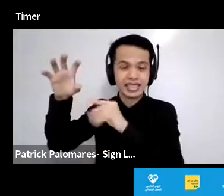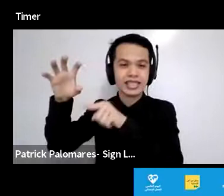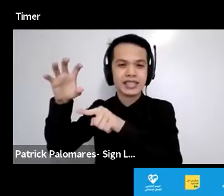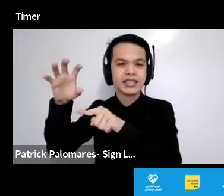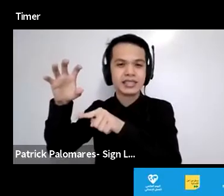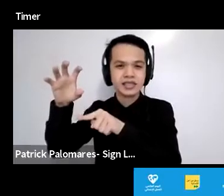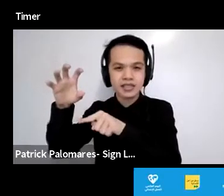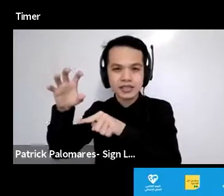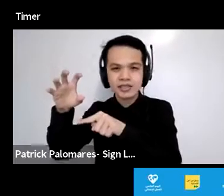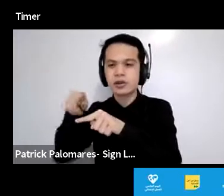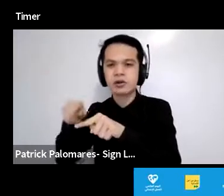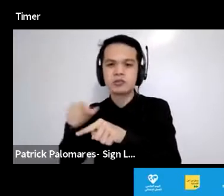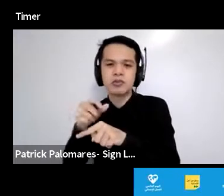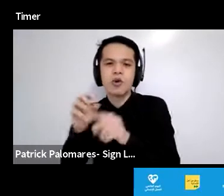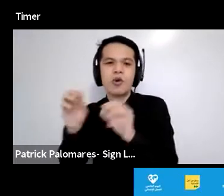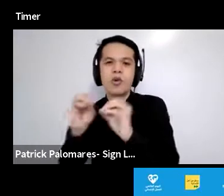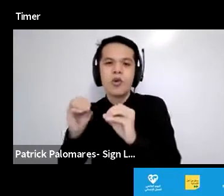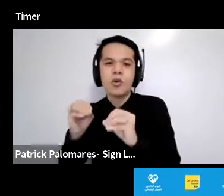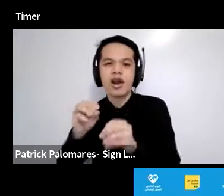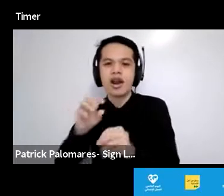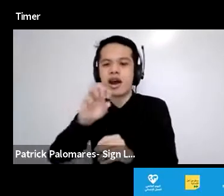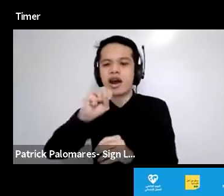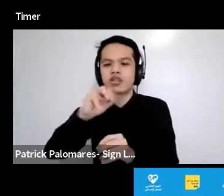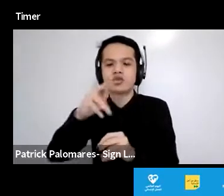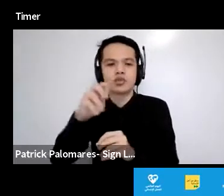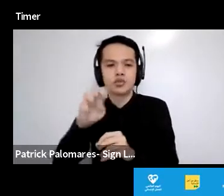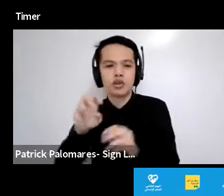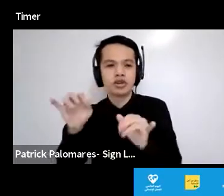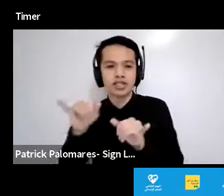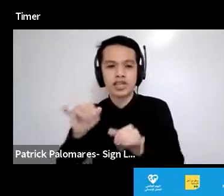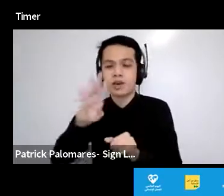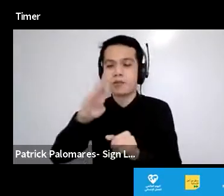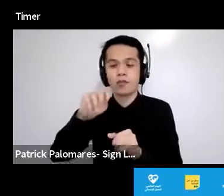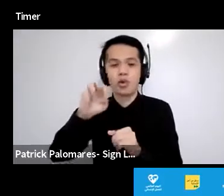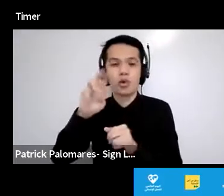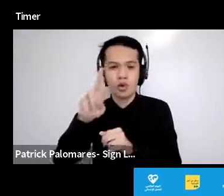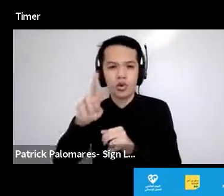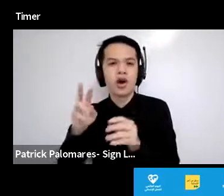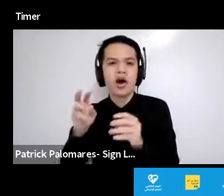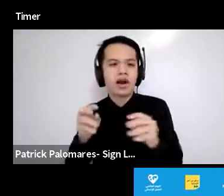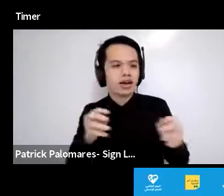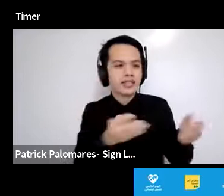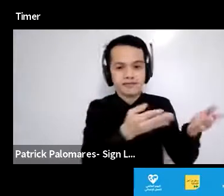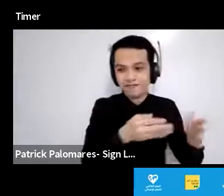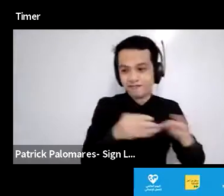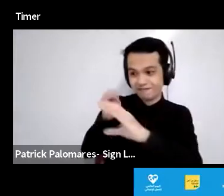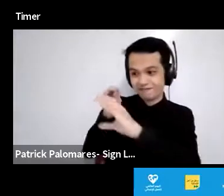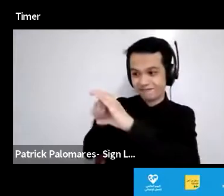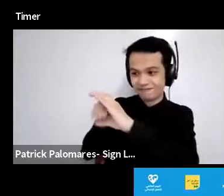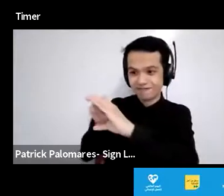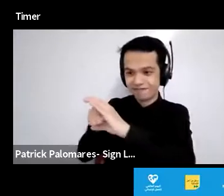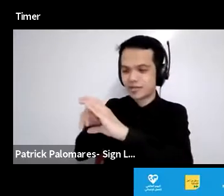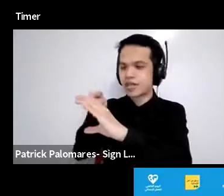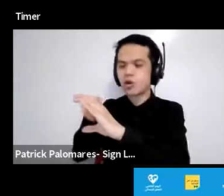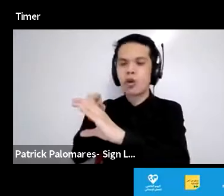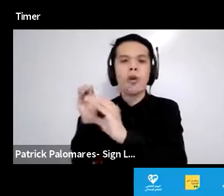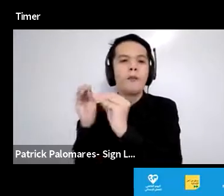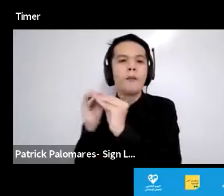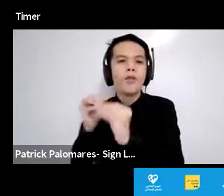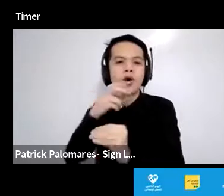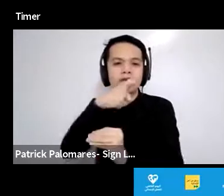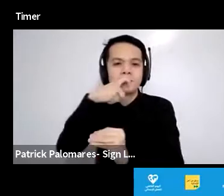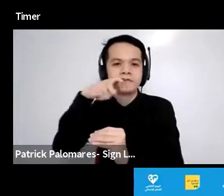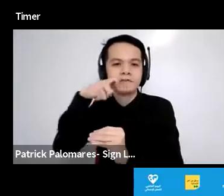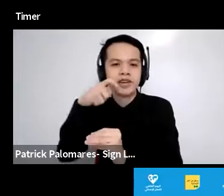carbon emissions. The trapped hot air and the blower enables faster drying and provides a buffer for the temperature